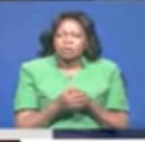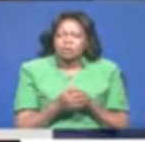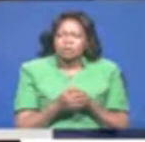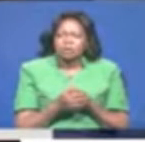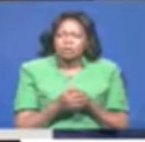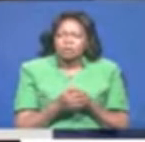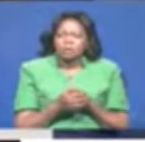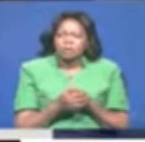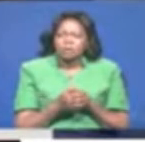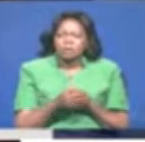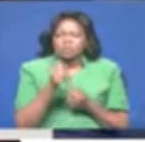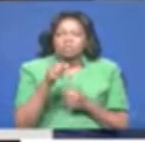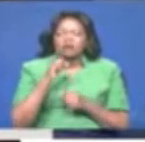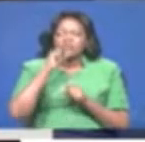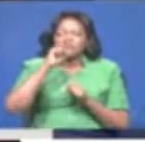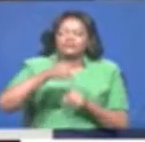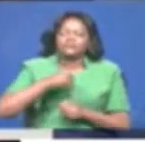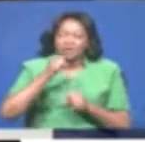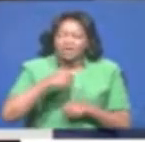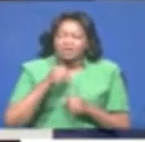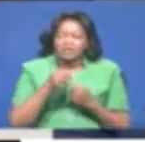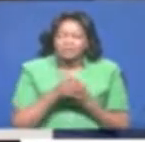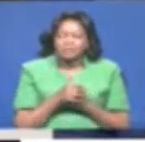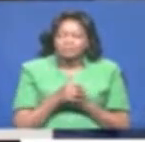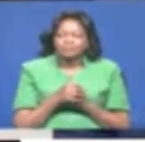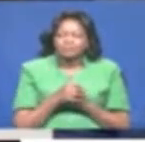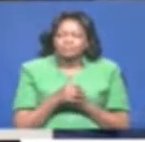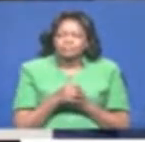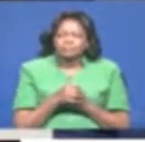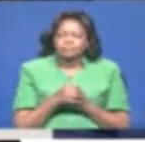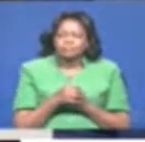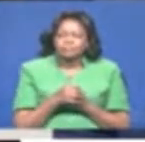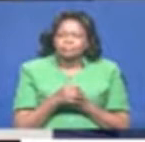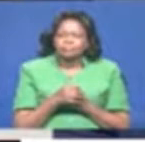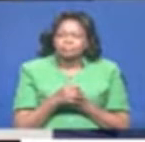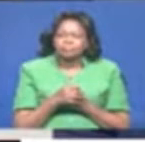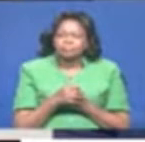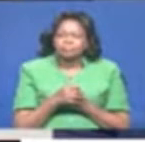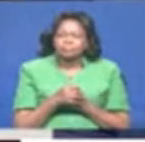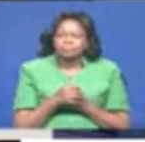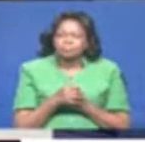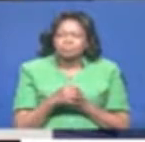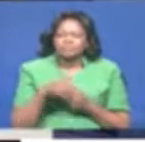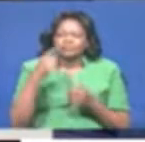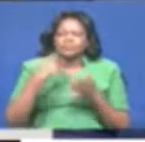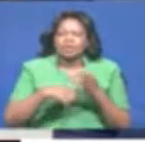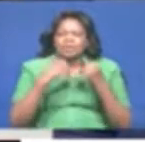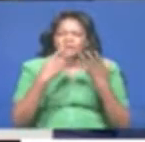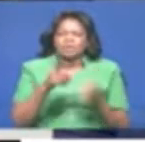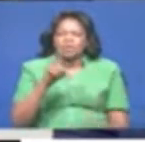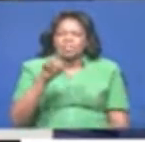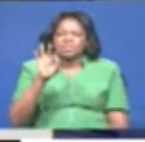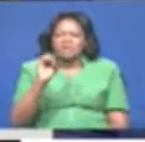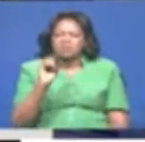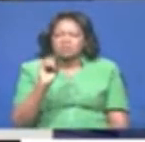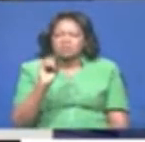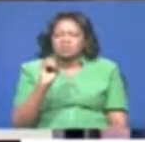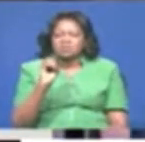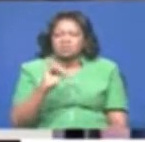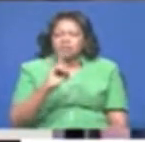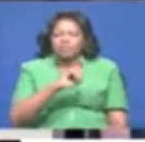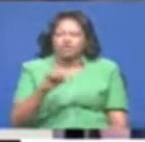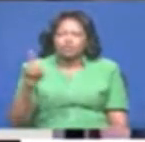we call them Nissans, but the small ones, you charge 130 Nairobi to